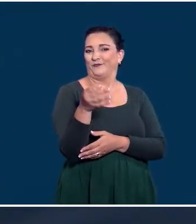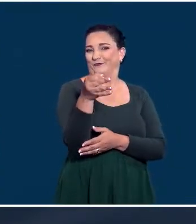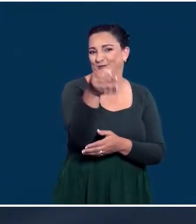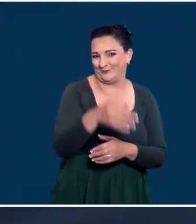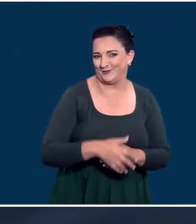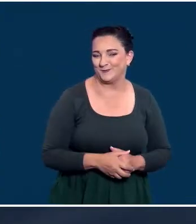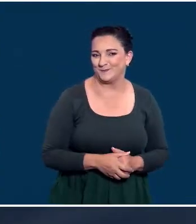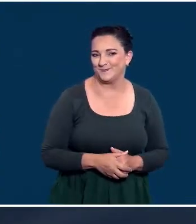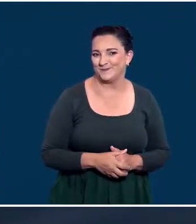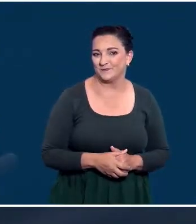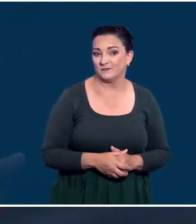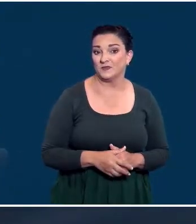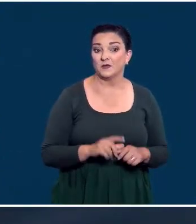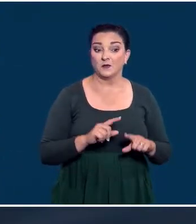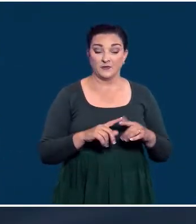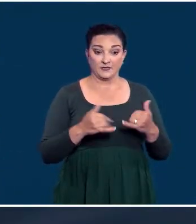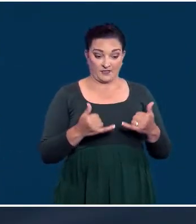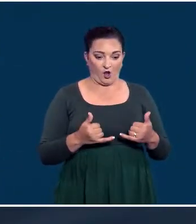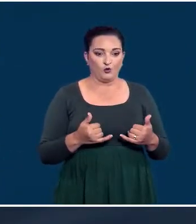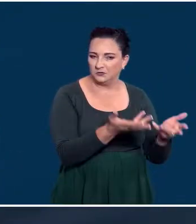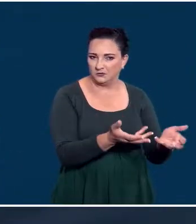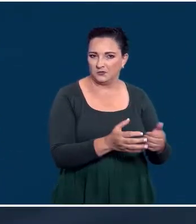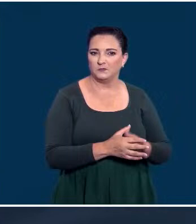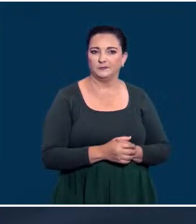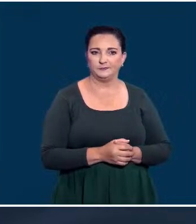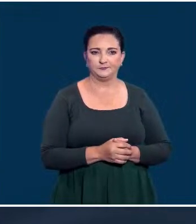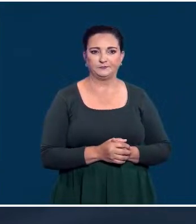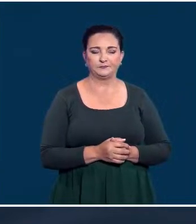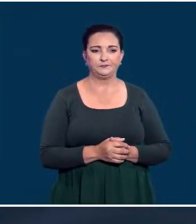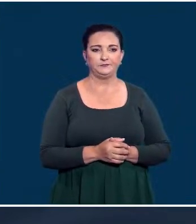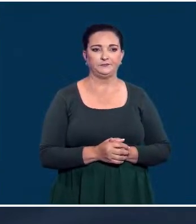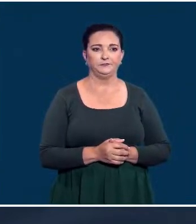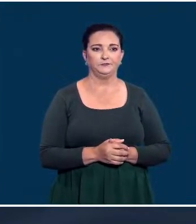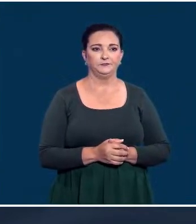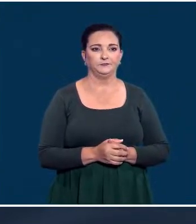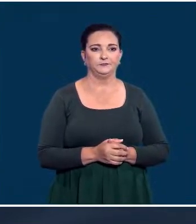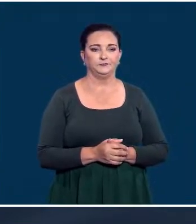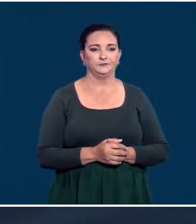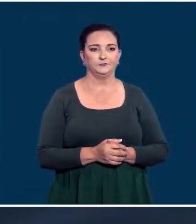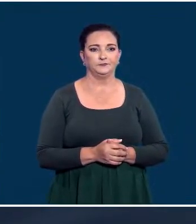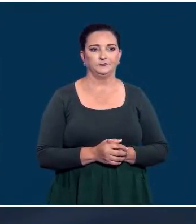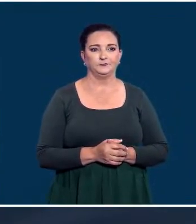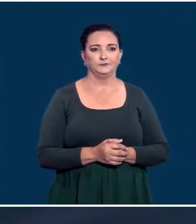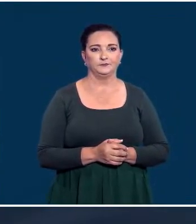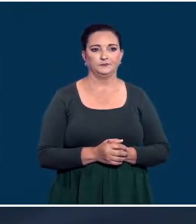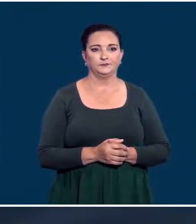much also track what happens to spending.